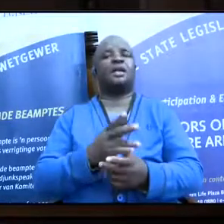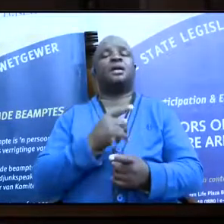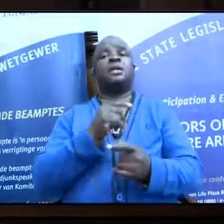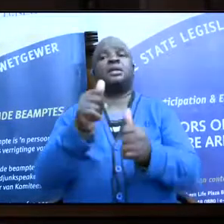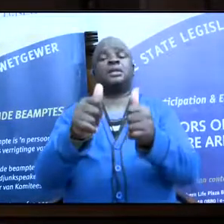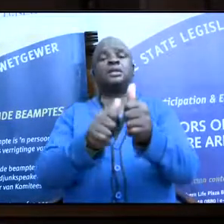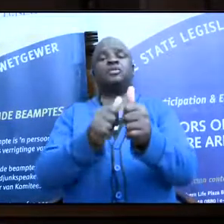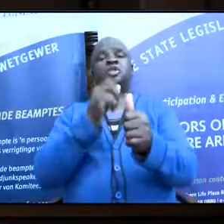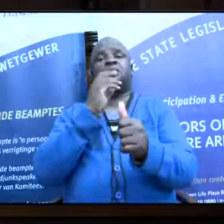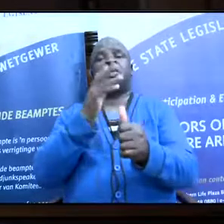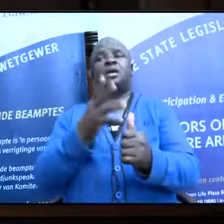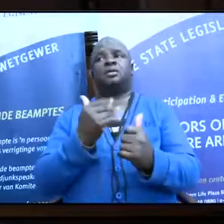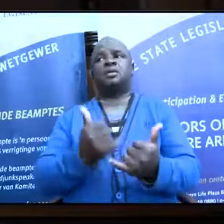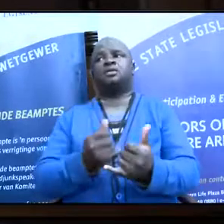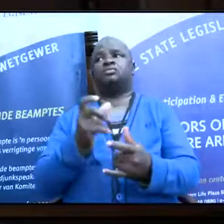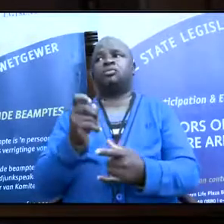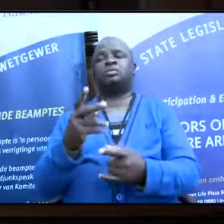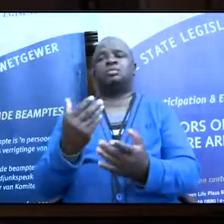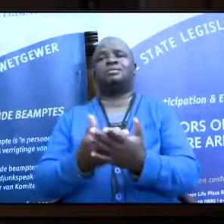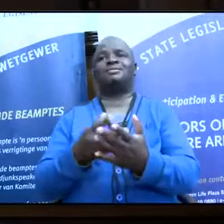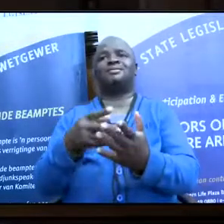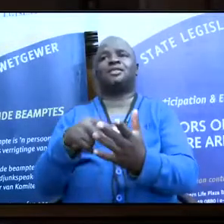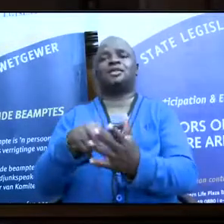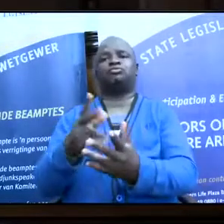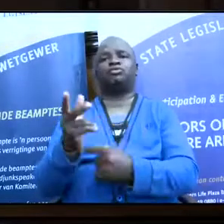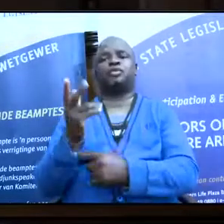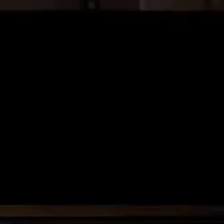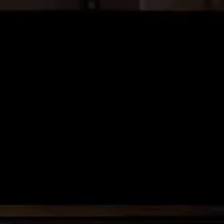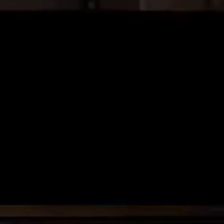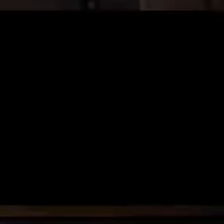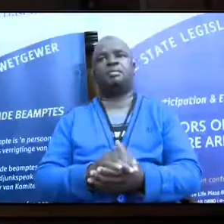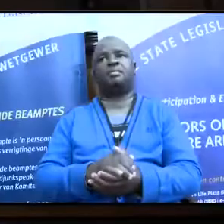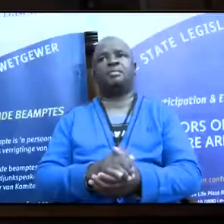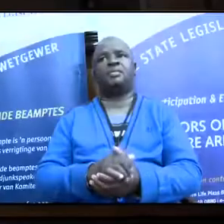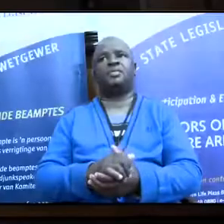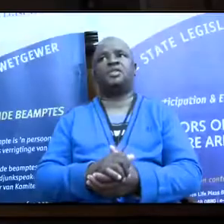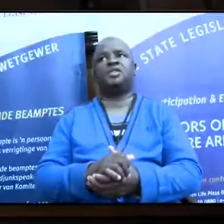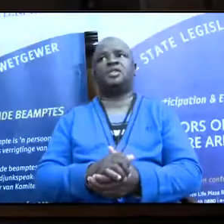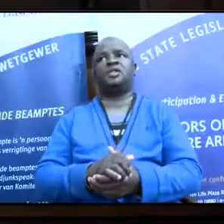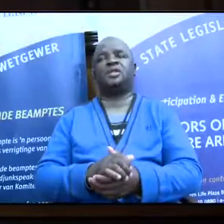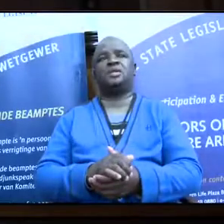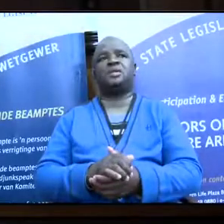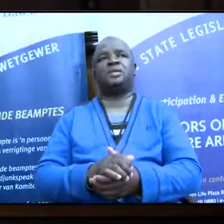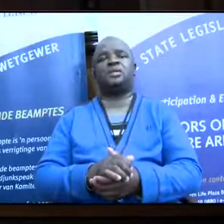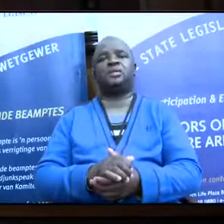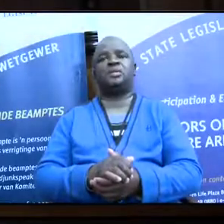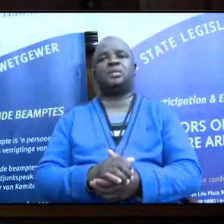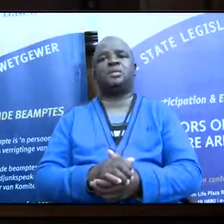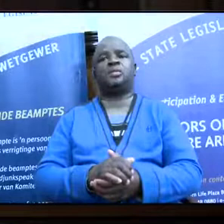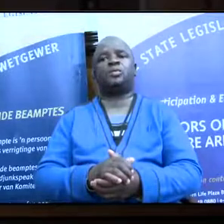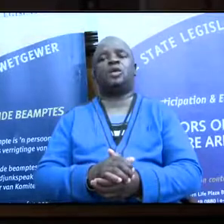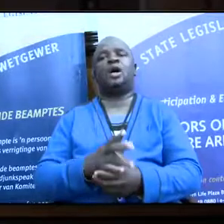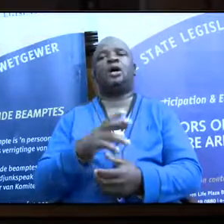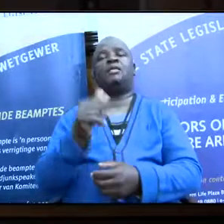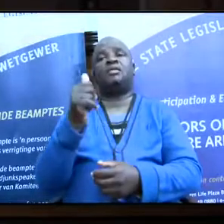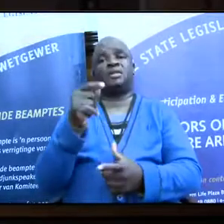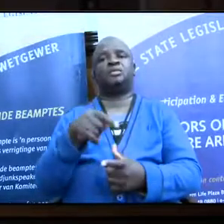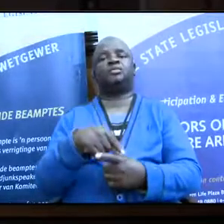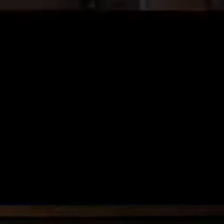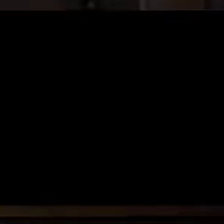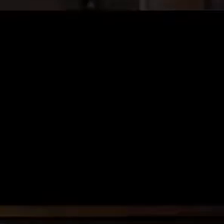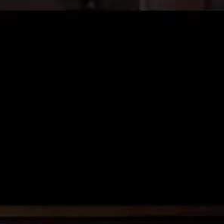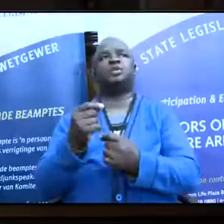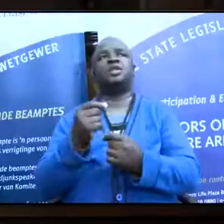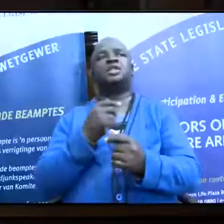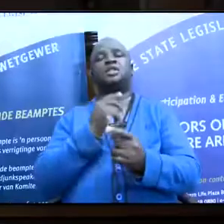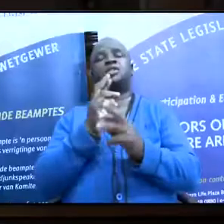speaker to do their welcoming and then firstly you must observe the movement of silence